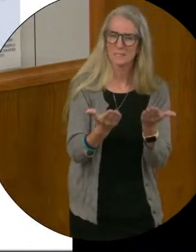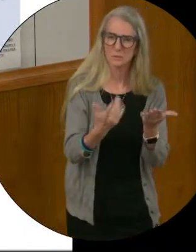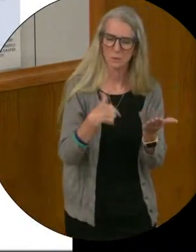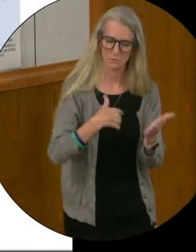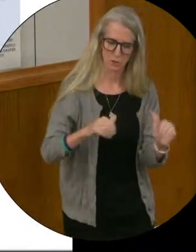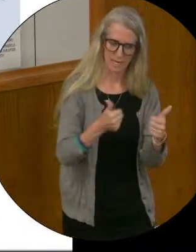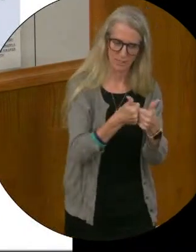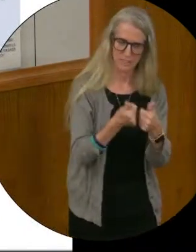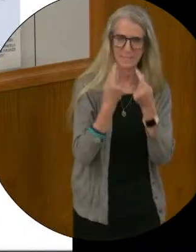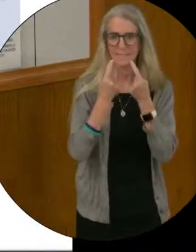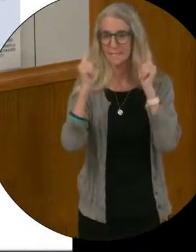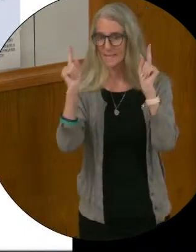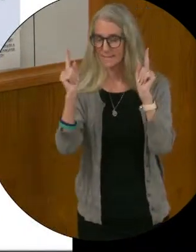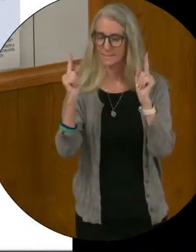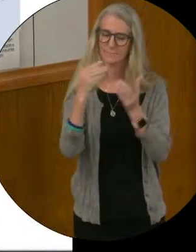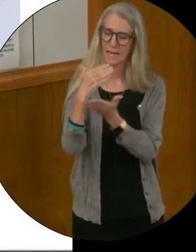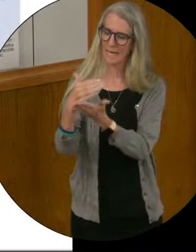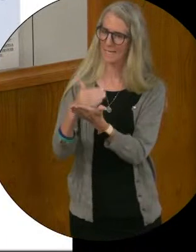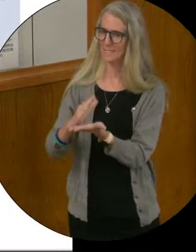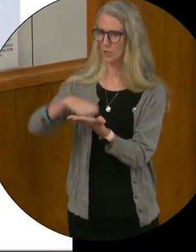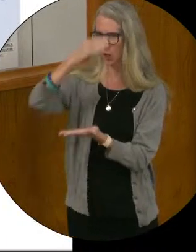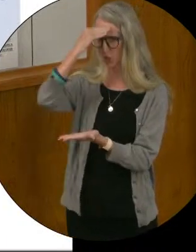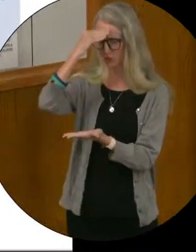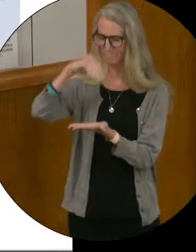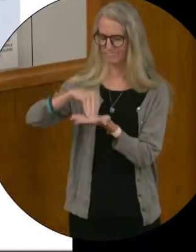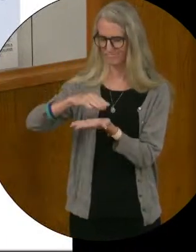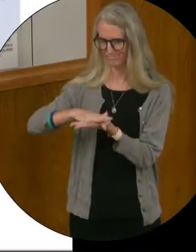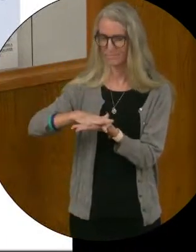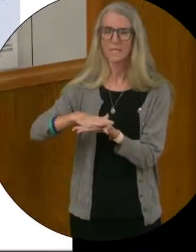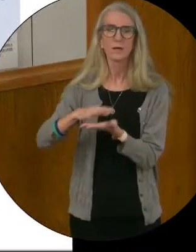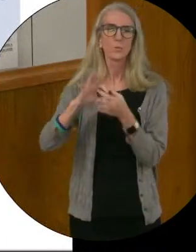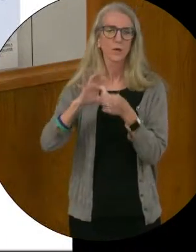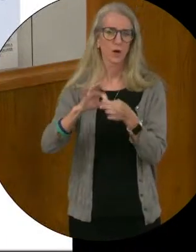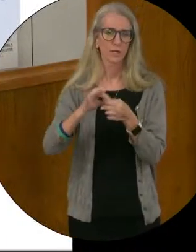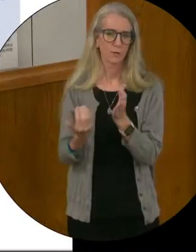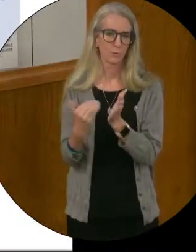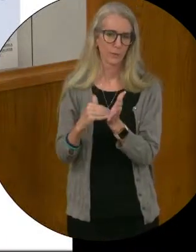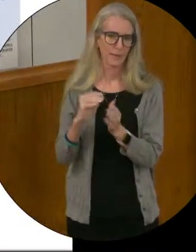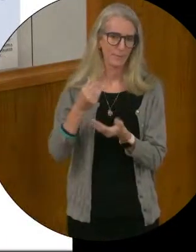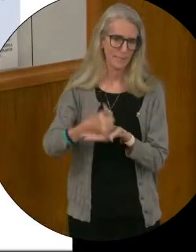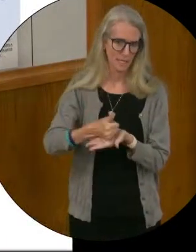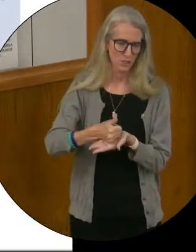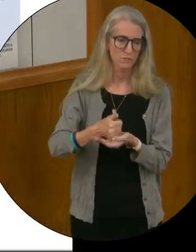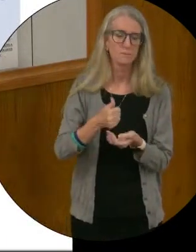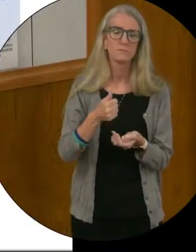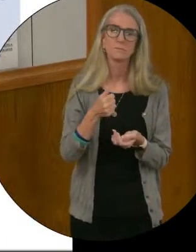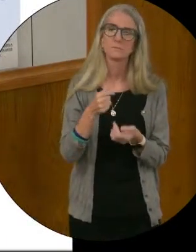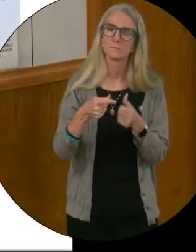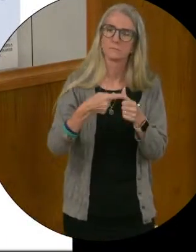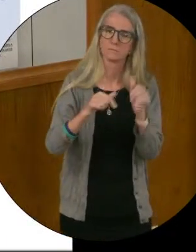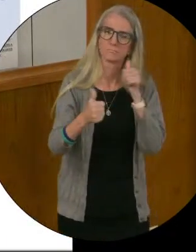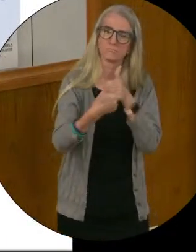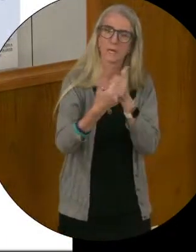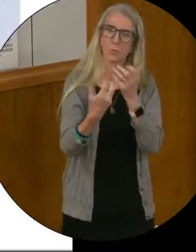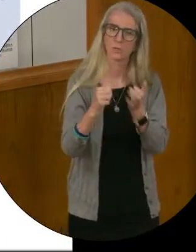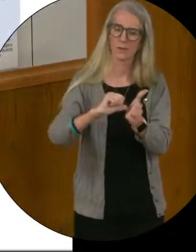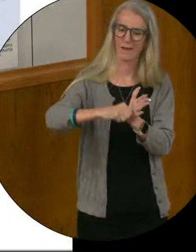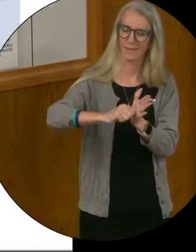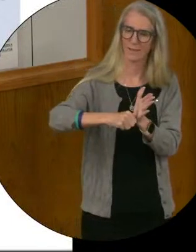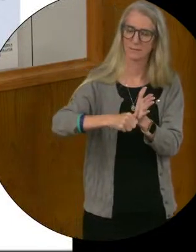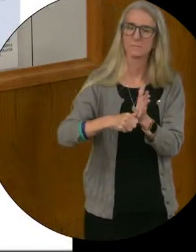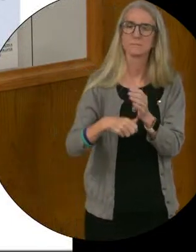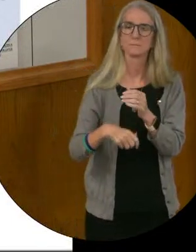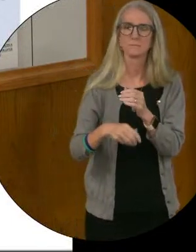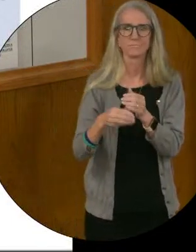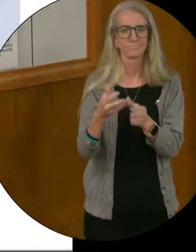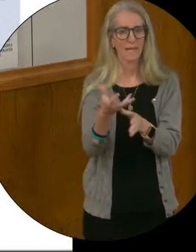challenges, successes, and lessons learned regarding remediation. And so the first challenge that I want to highlight is